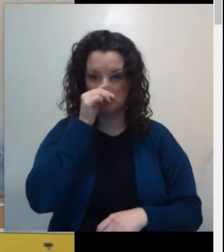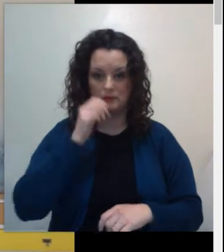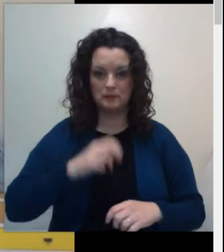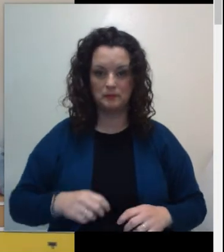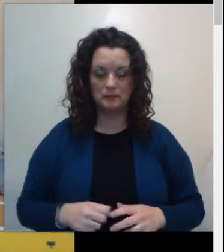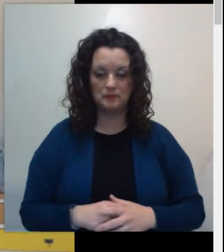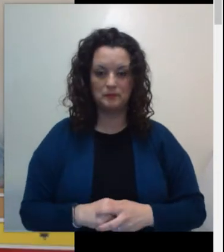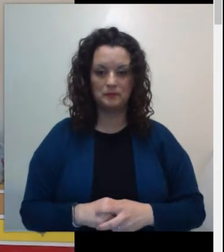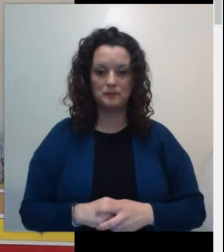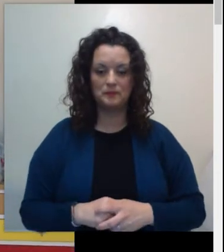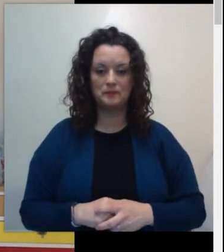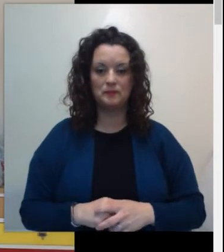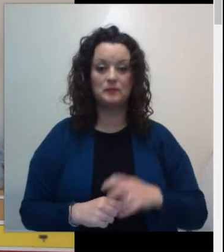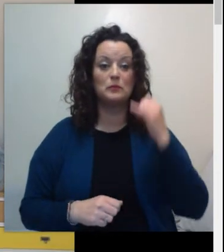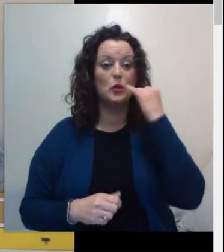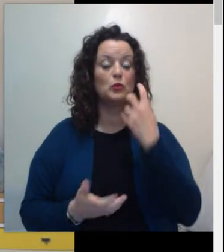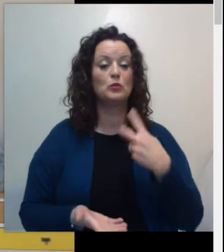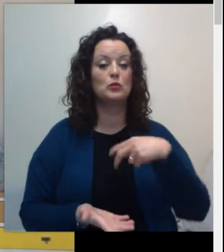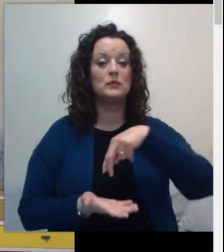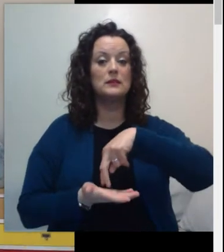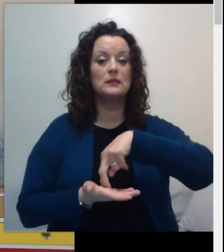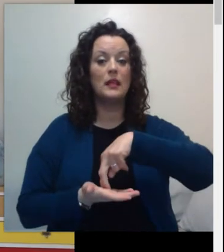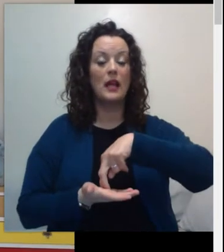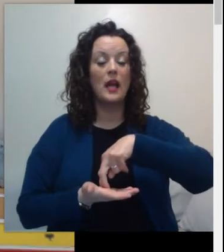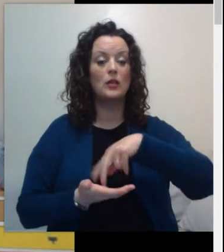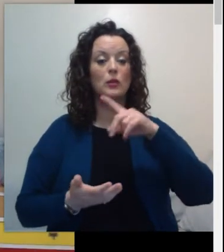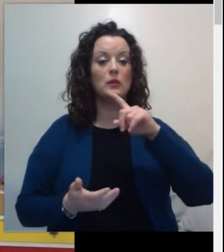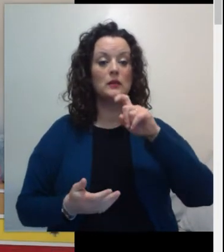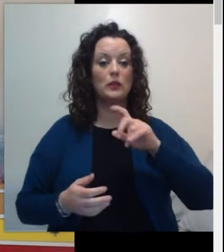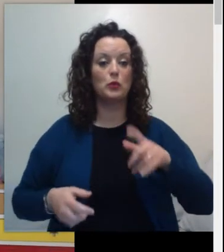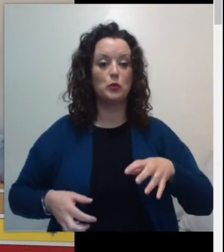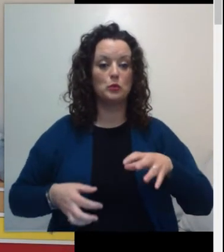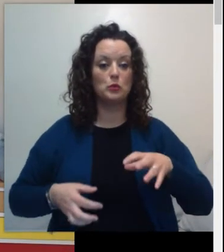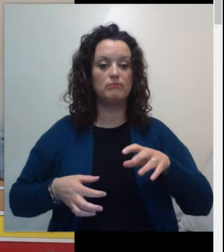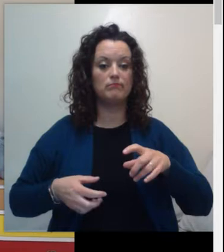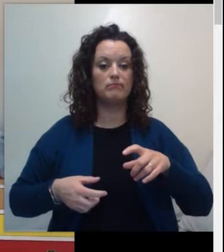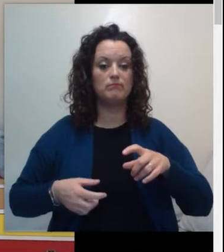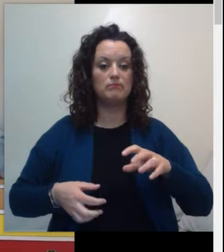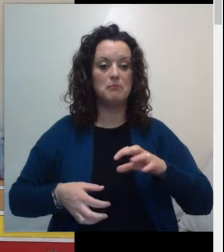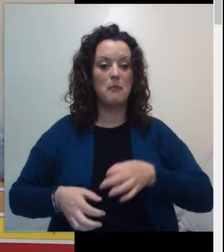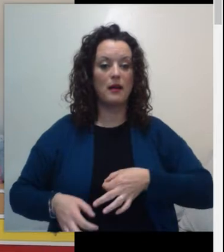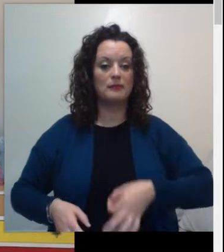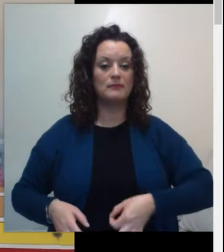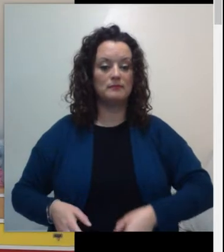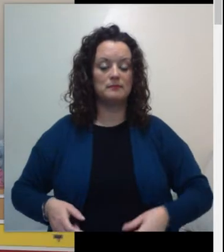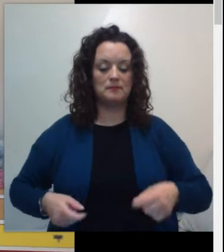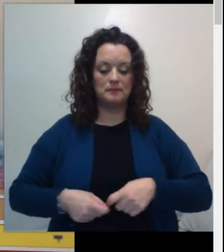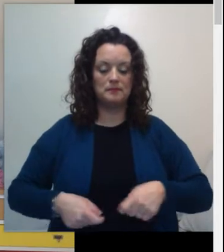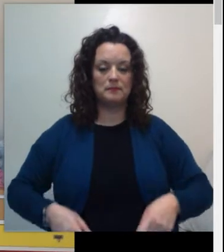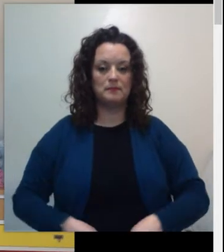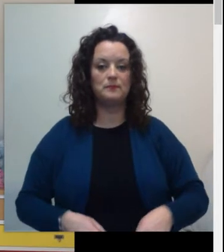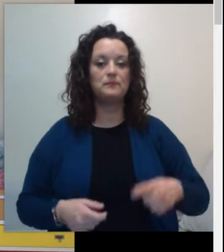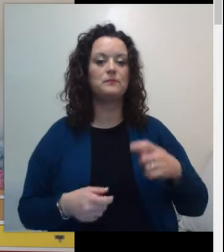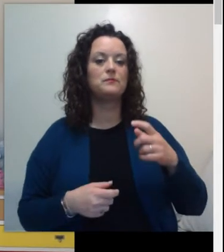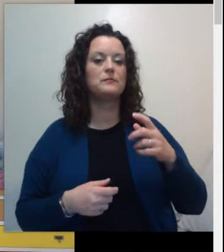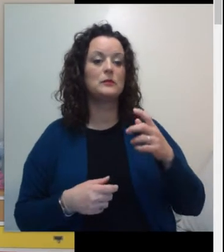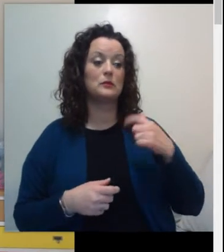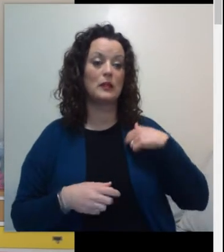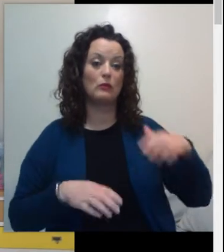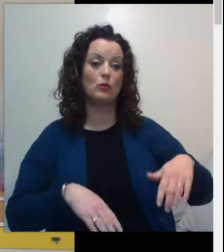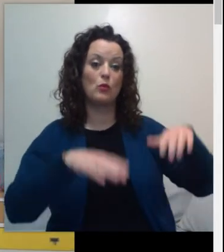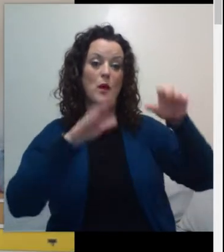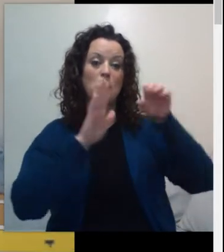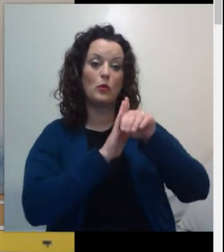This way. When you're standing, you should have all of your buttons. That's what I was told as a kid in New Orleans. And I'll have my walking